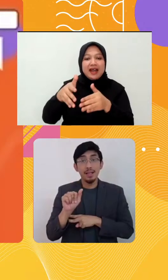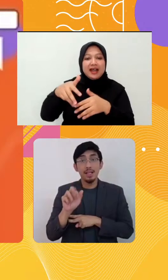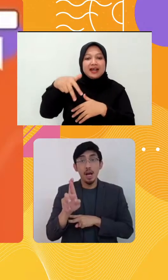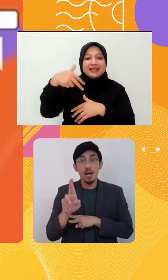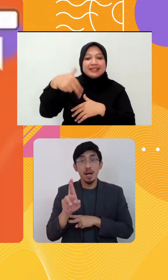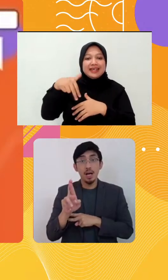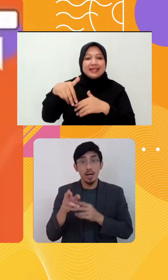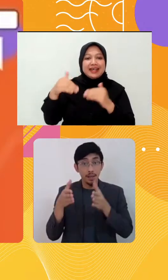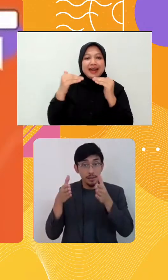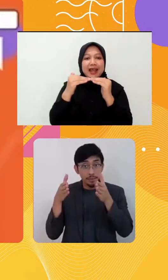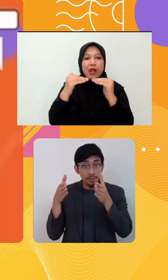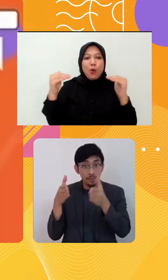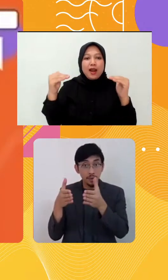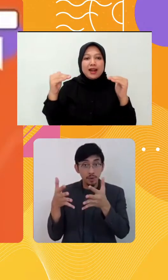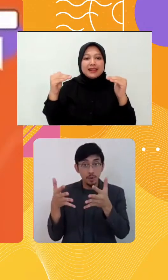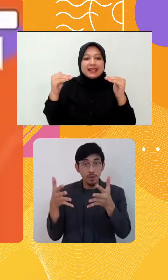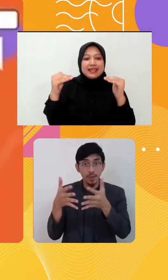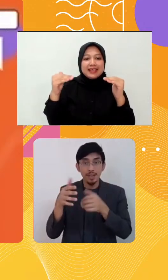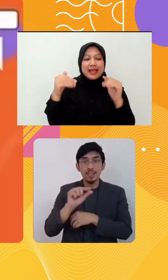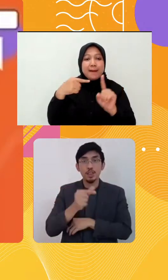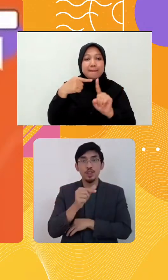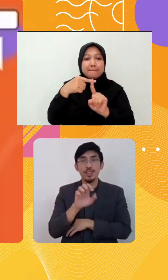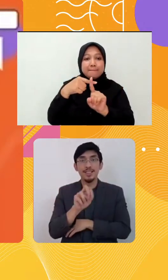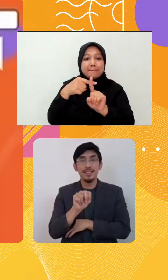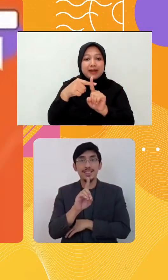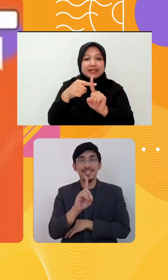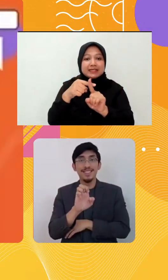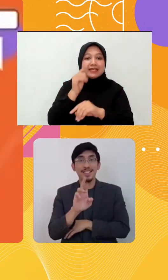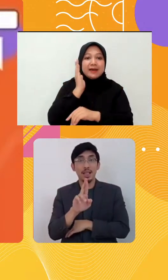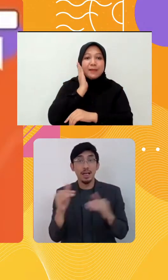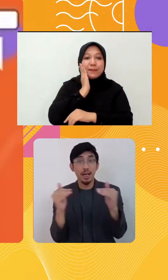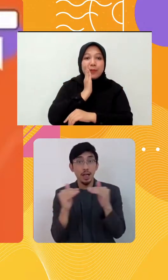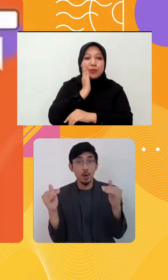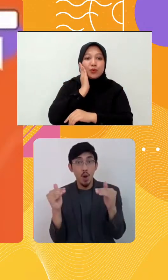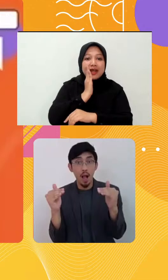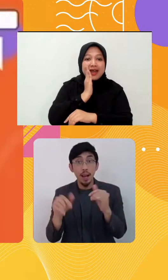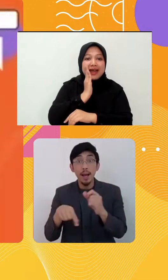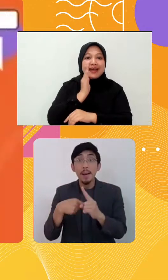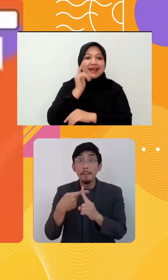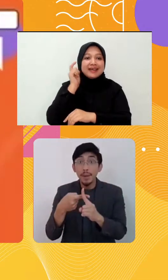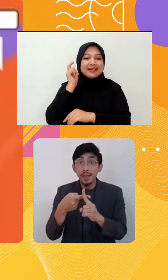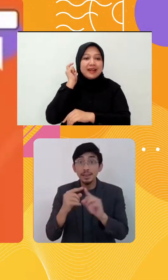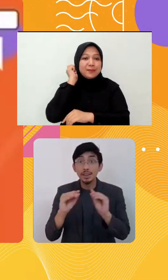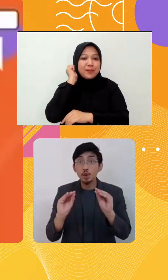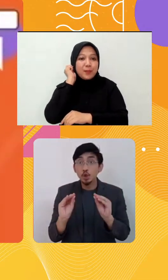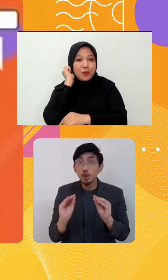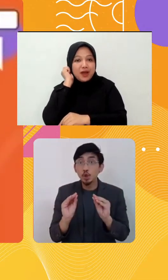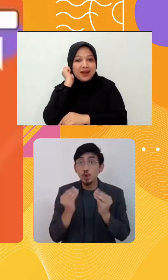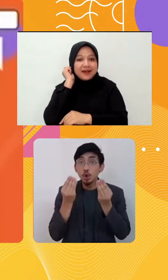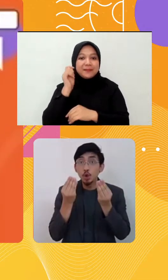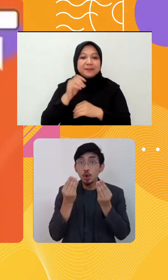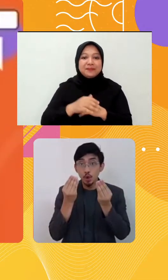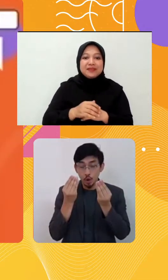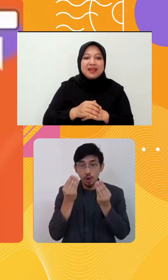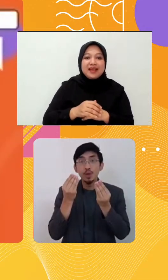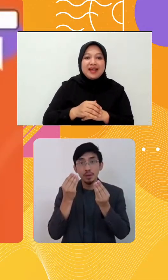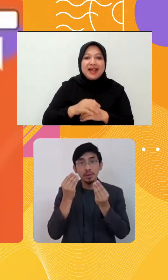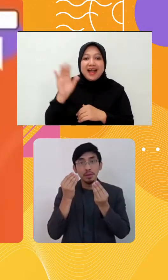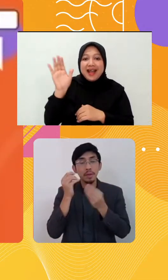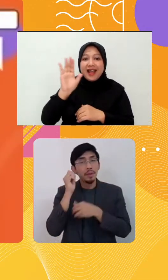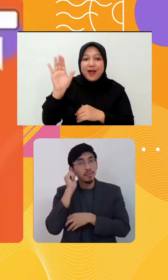the youth and women involvement. Hello, Yadanar